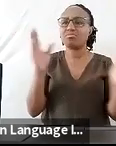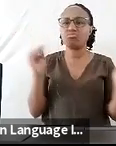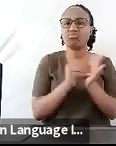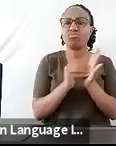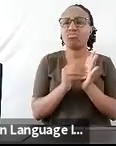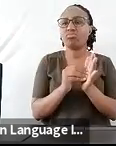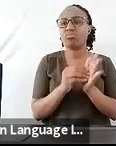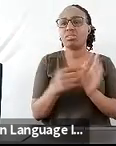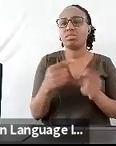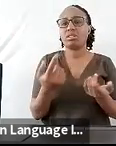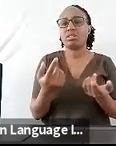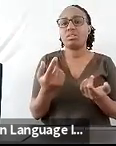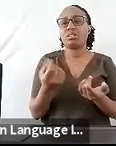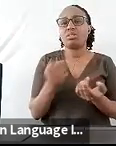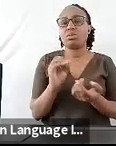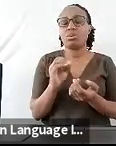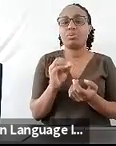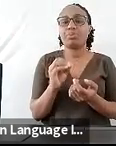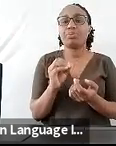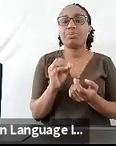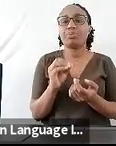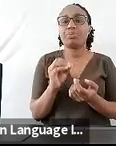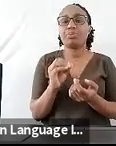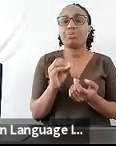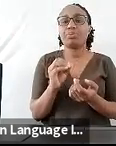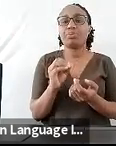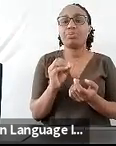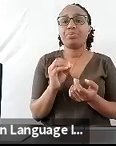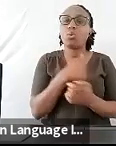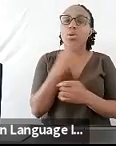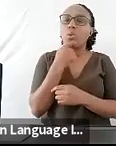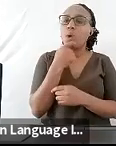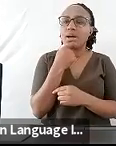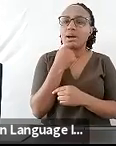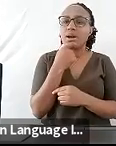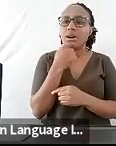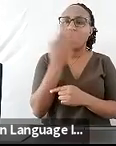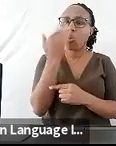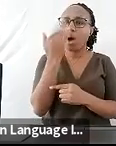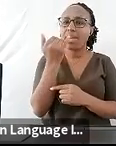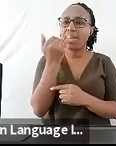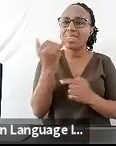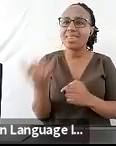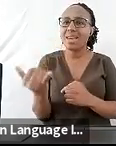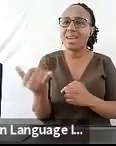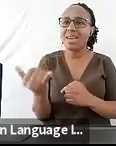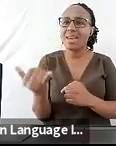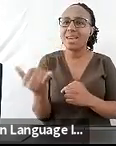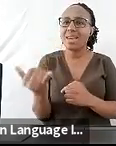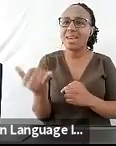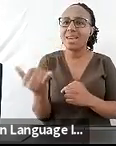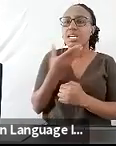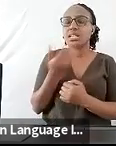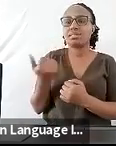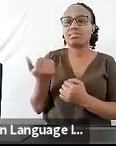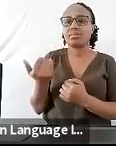And so we wonder why it is that a young kid who, you know, has, it's a,